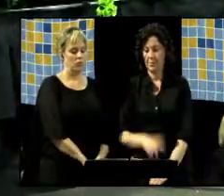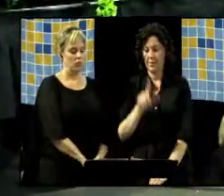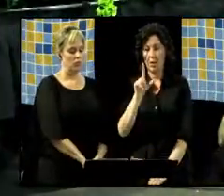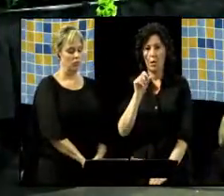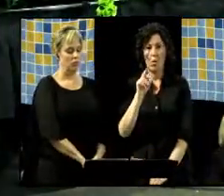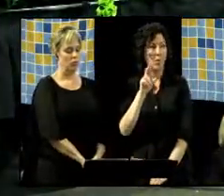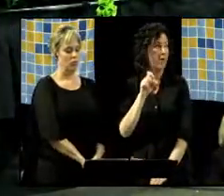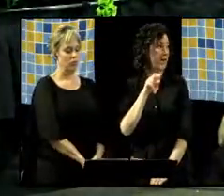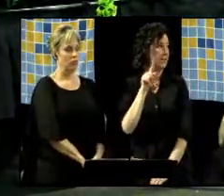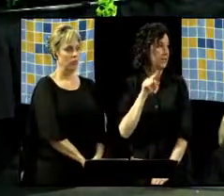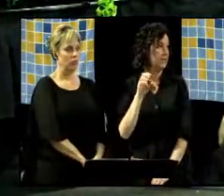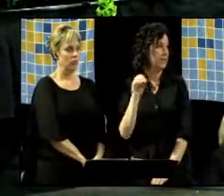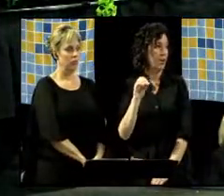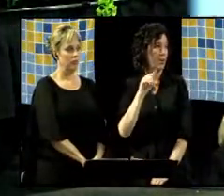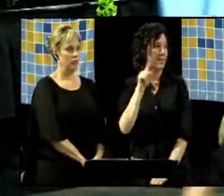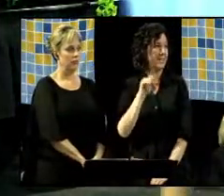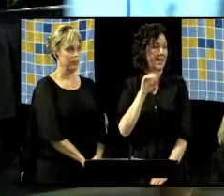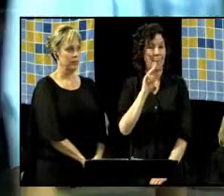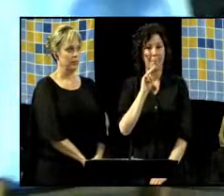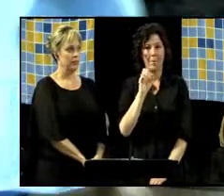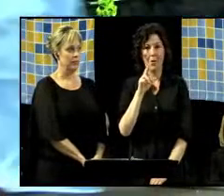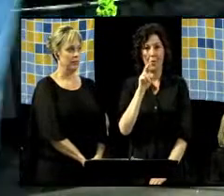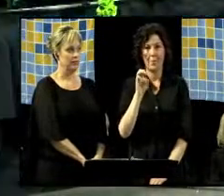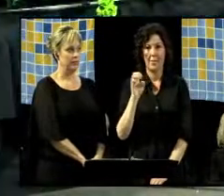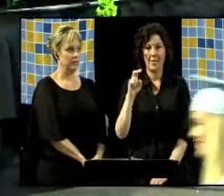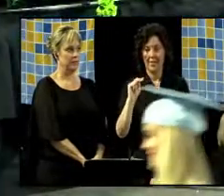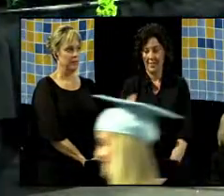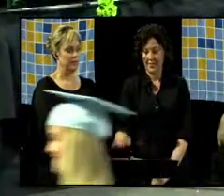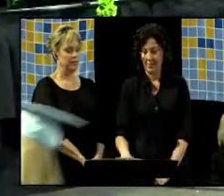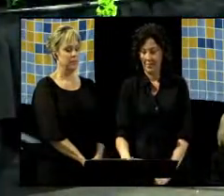Lorenzo LaShawn Zimmerman,